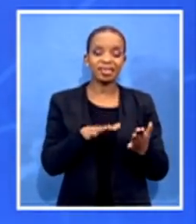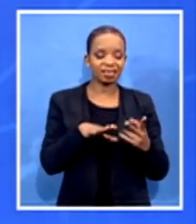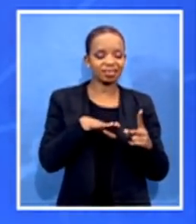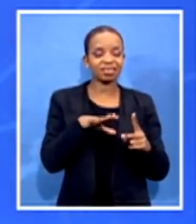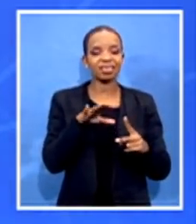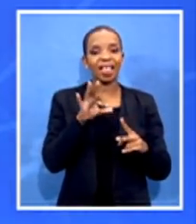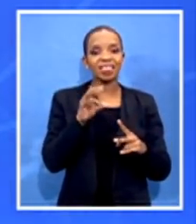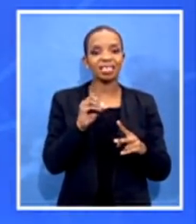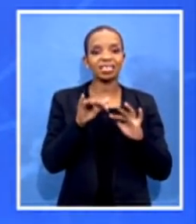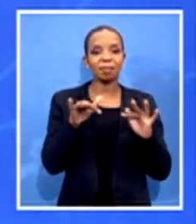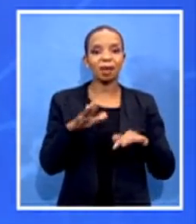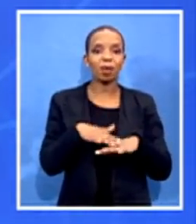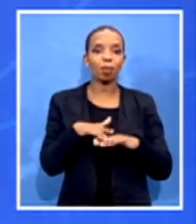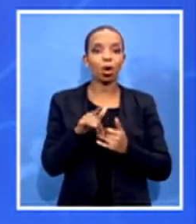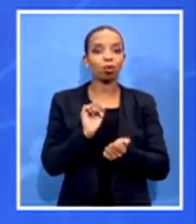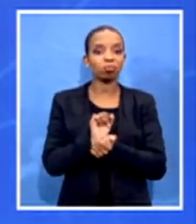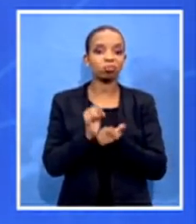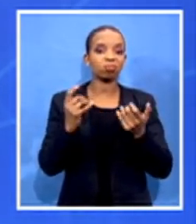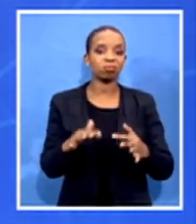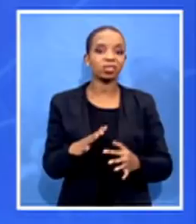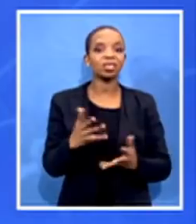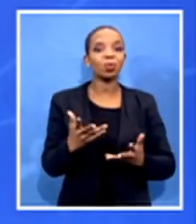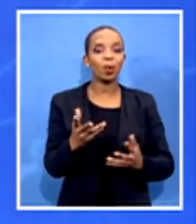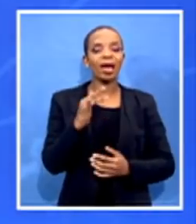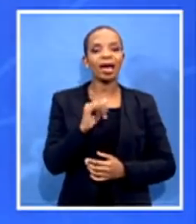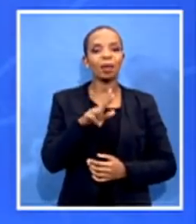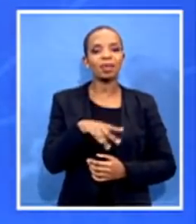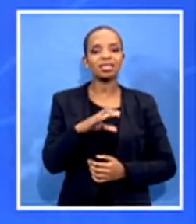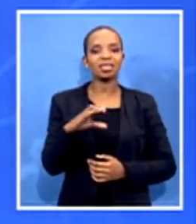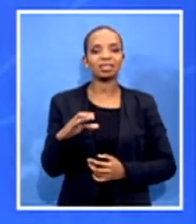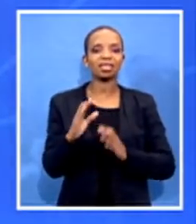others arrested at the IPCC church in Zuurbekom here in Gauteng.